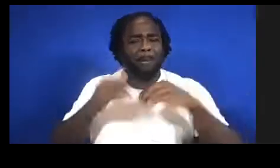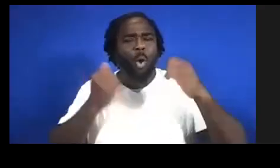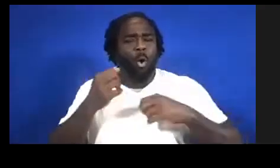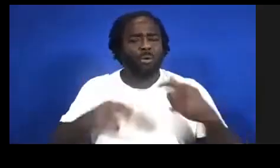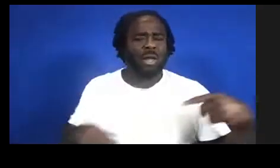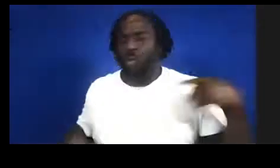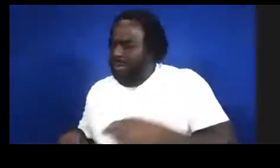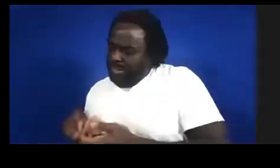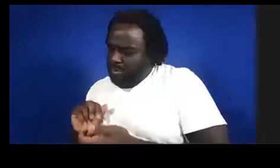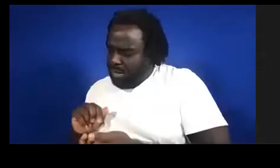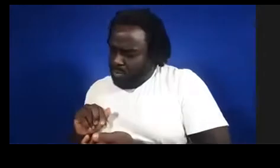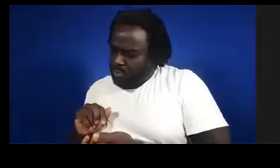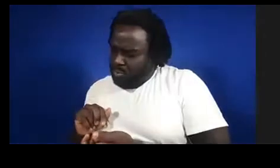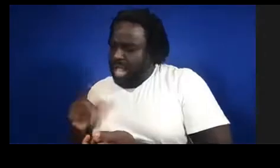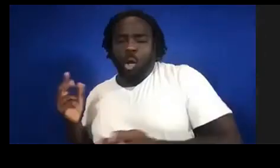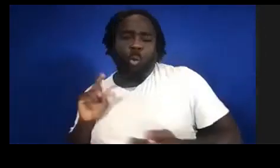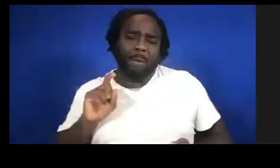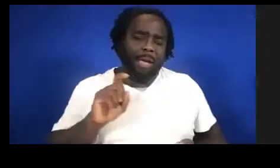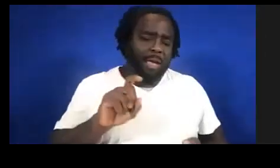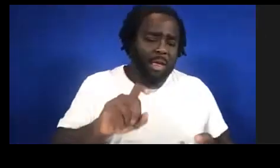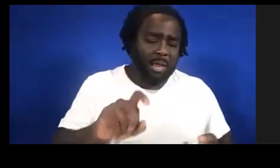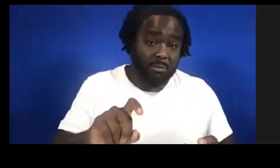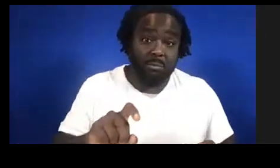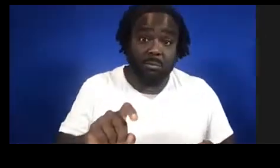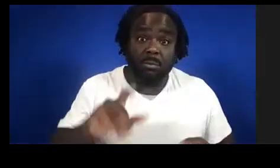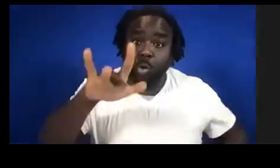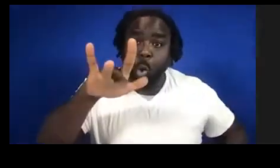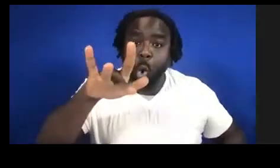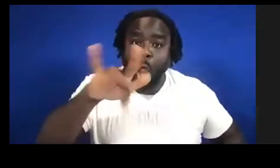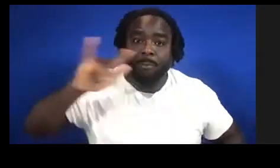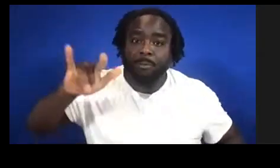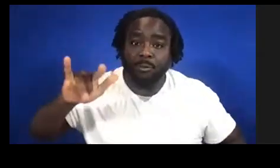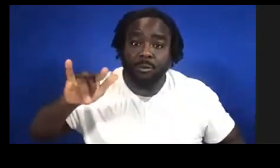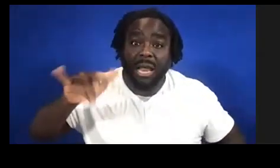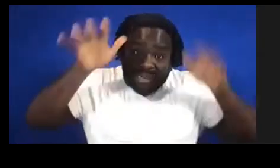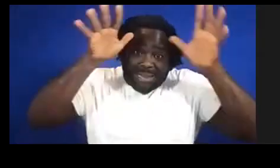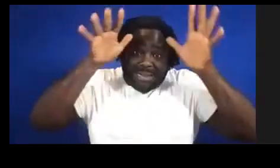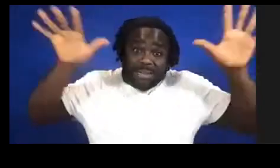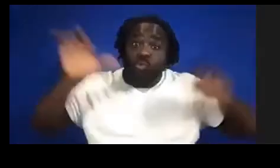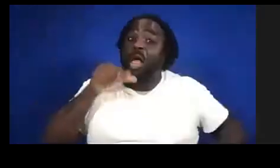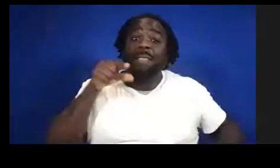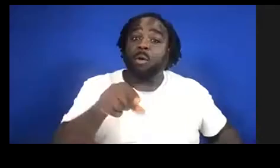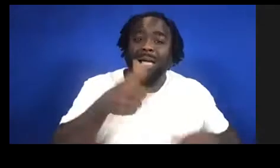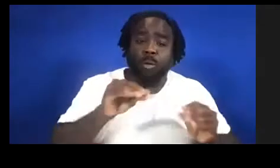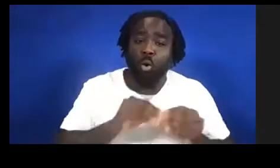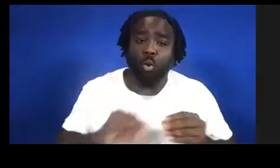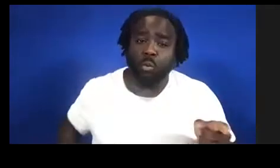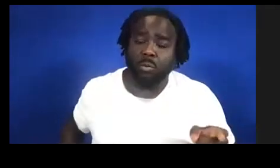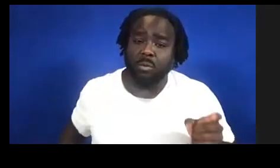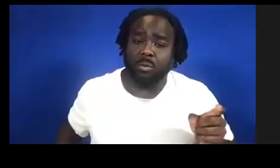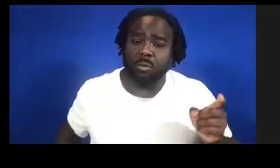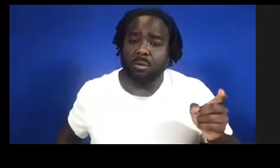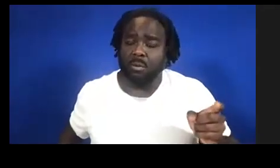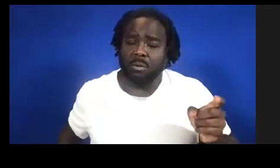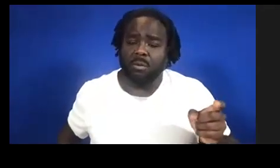there, you know, I don't know. But I went over to my car to grab my phone. I turned around, that